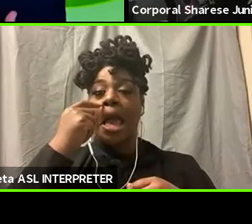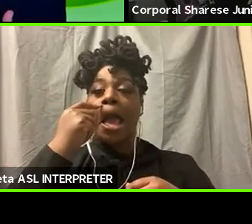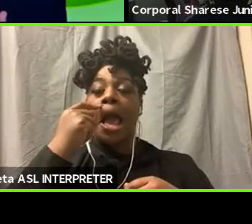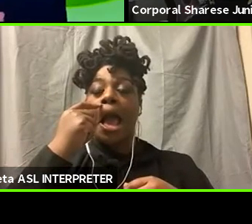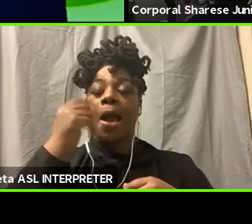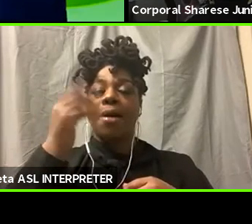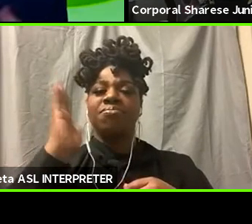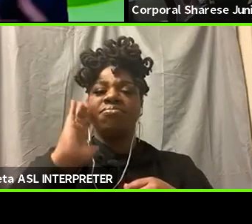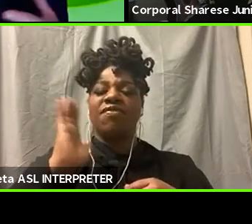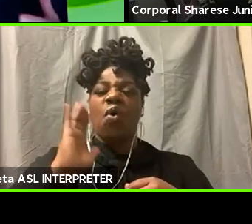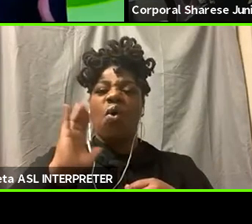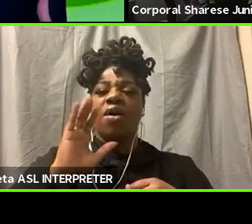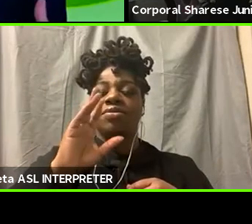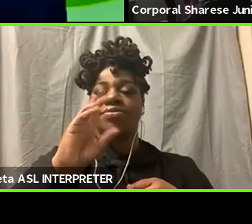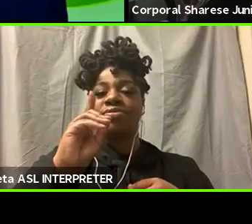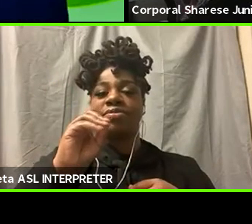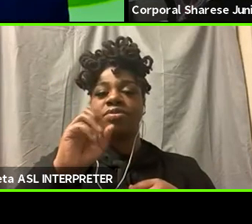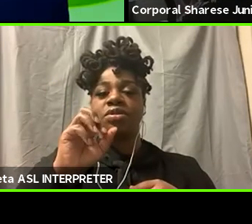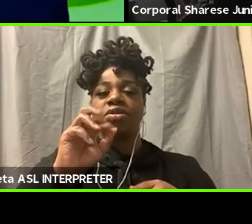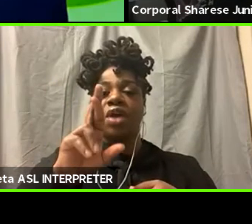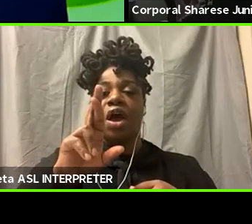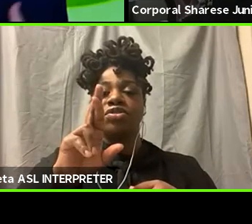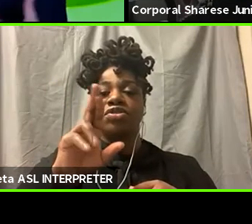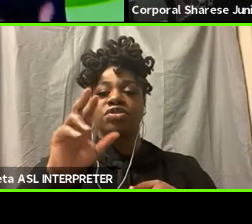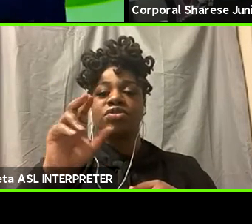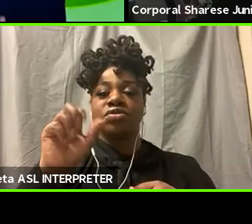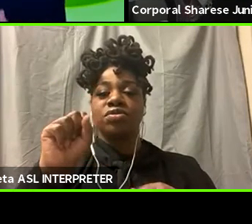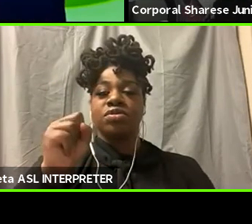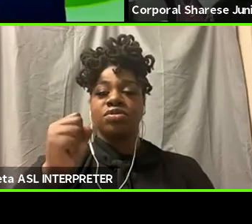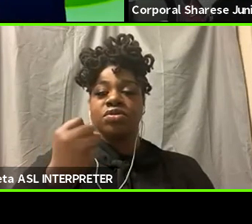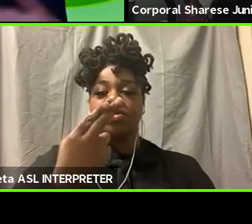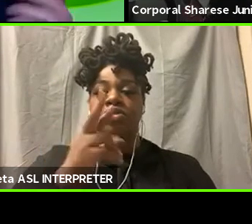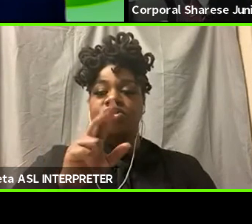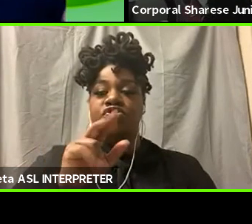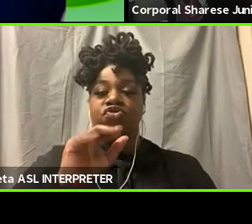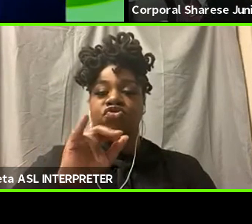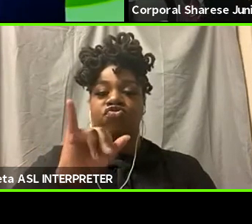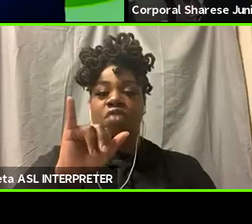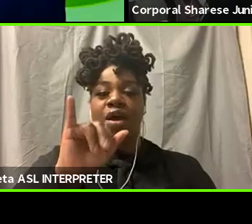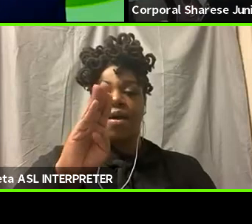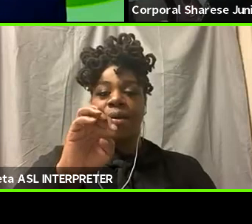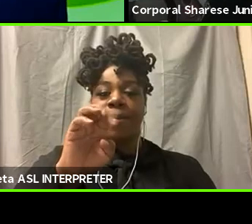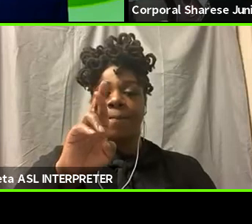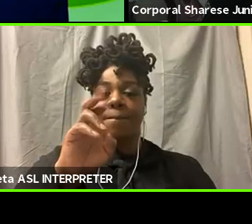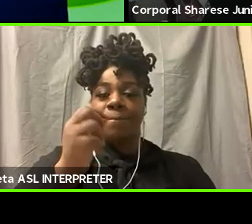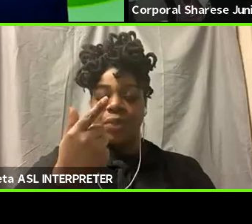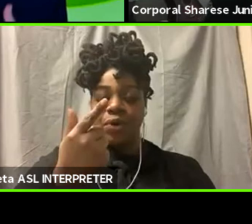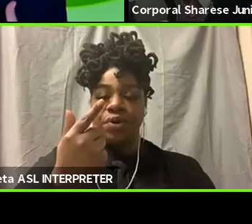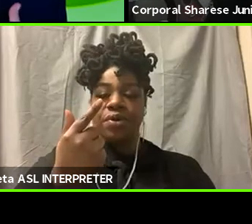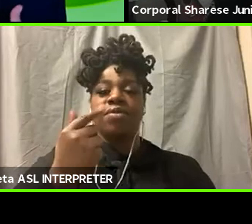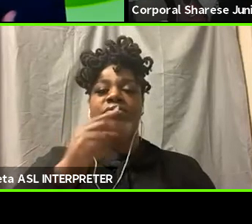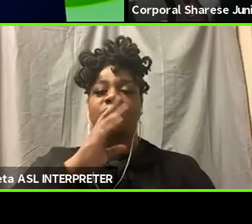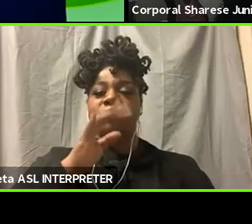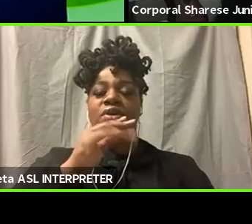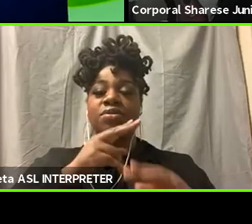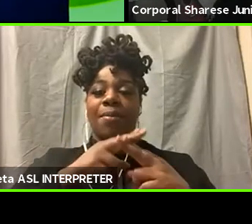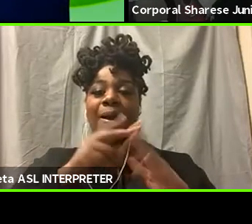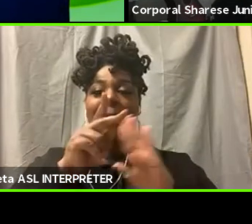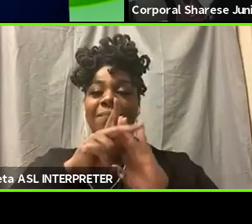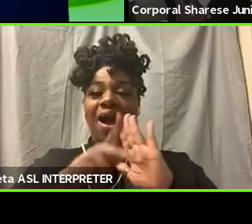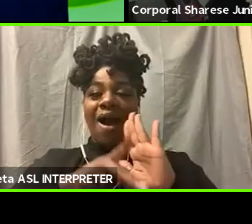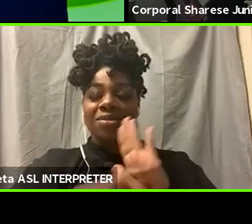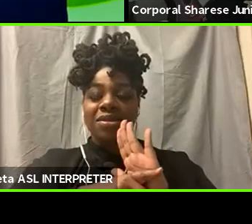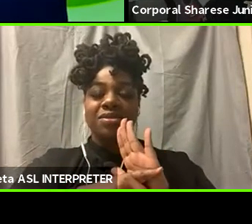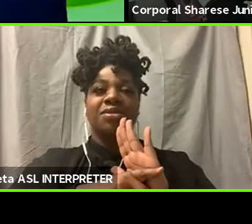about the policies and practices in the field itself that can be challenges for